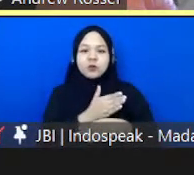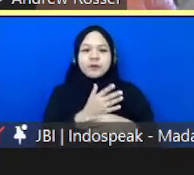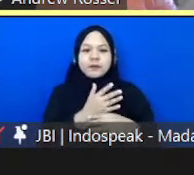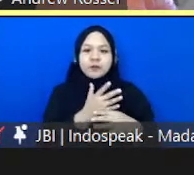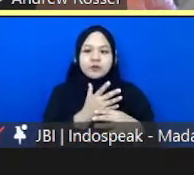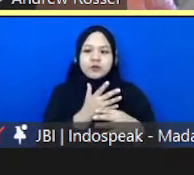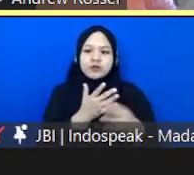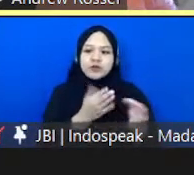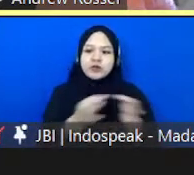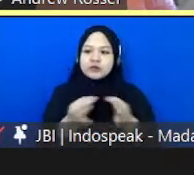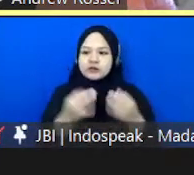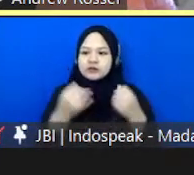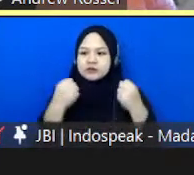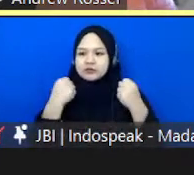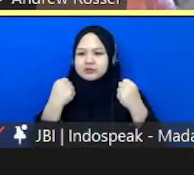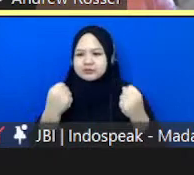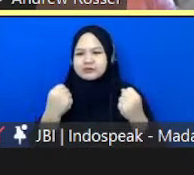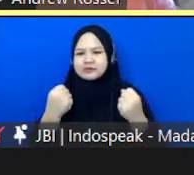the